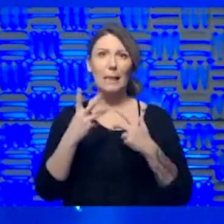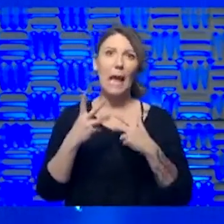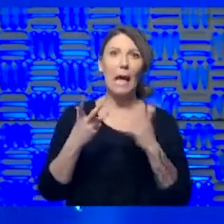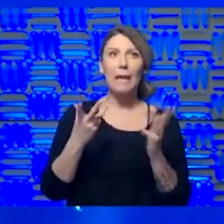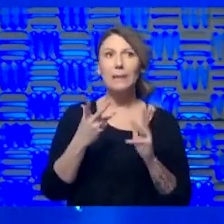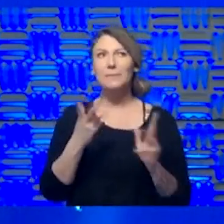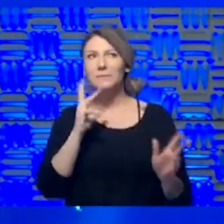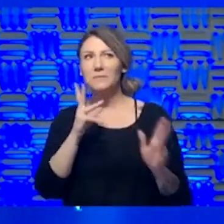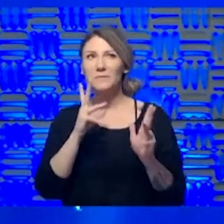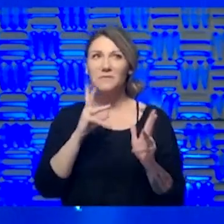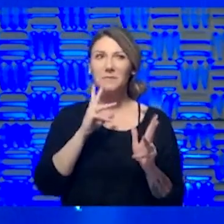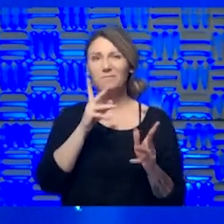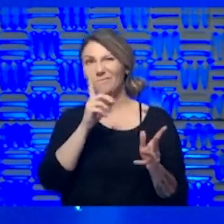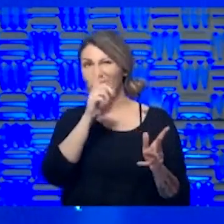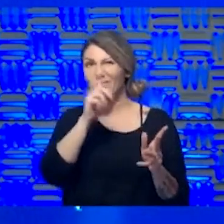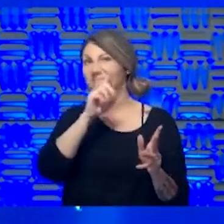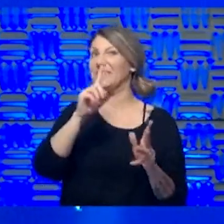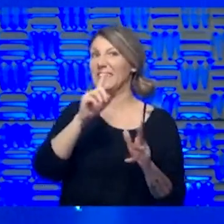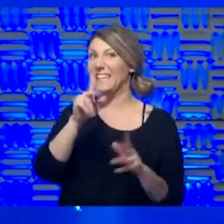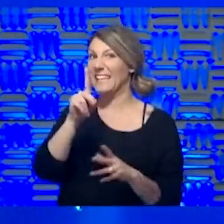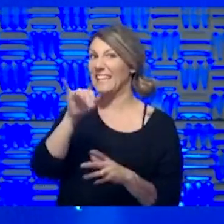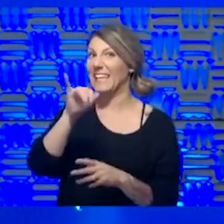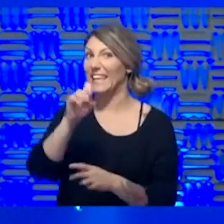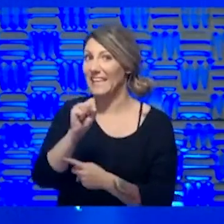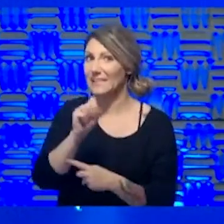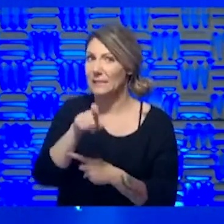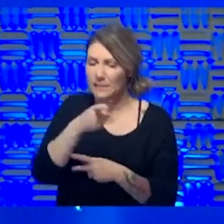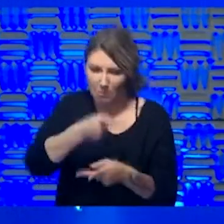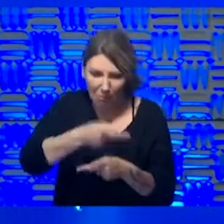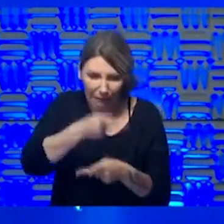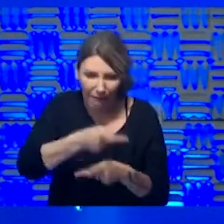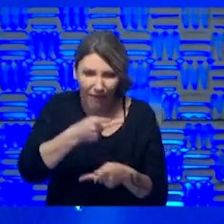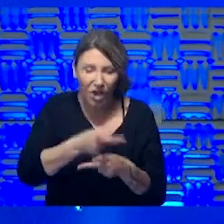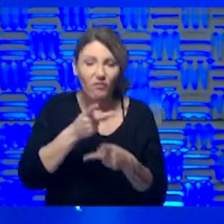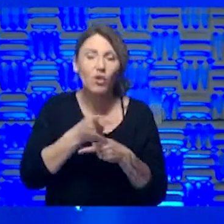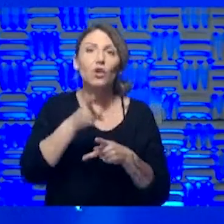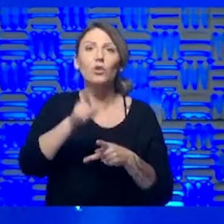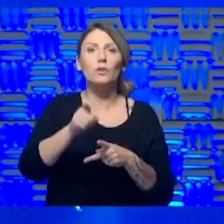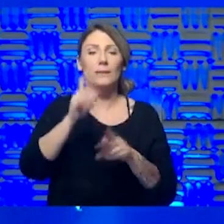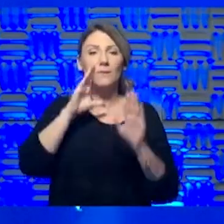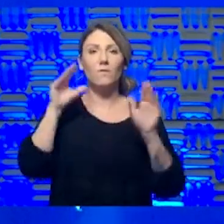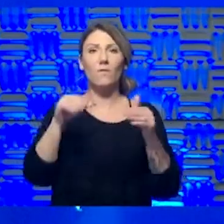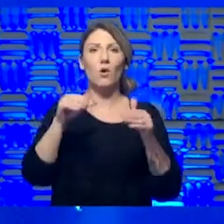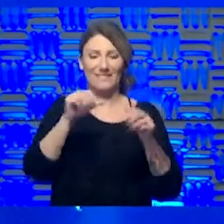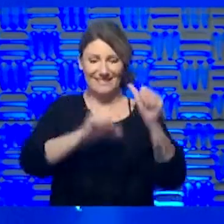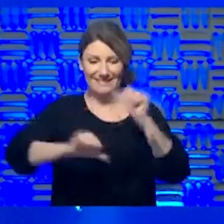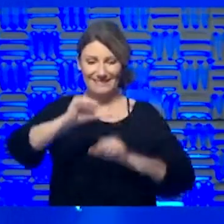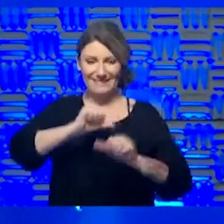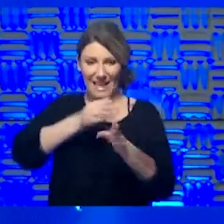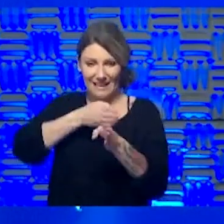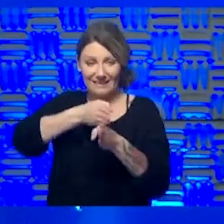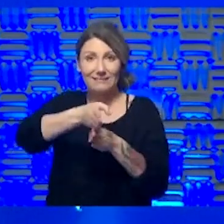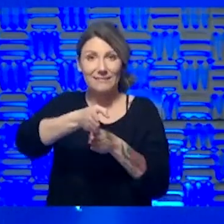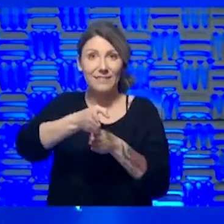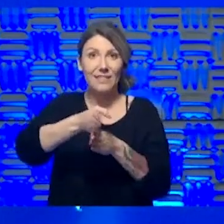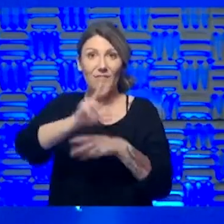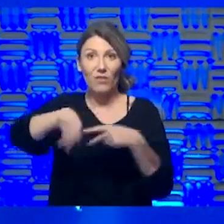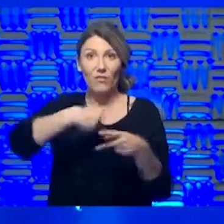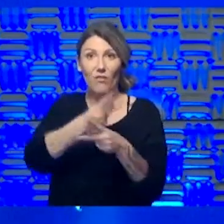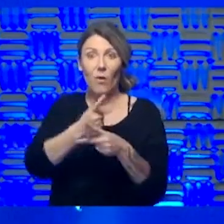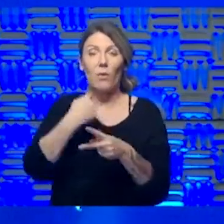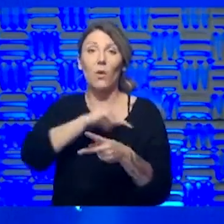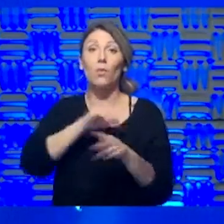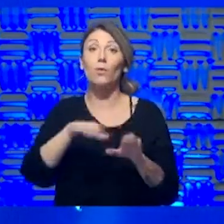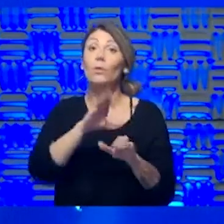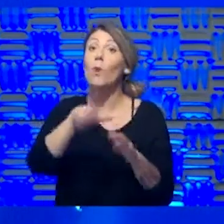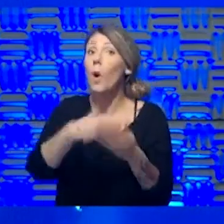there, and you just got to be a little careful with those. I think looking at them in a scientific format is a little different because we're going to have done all the validation